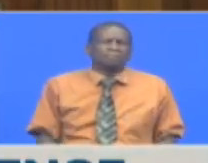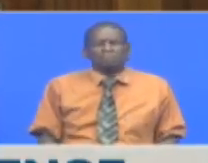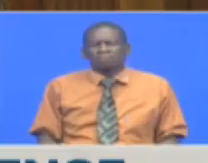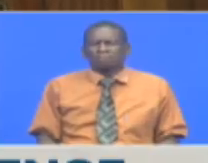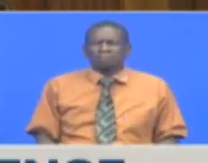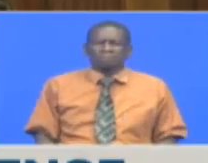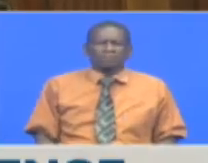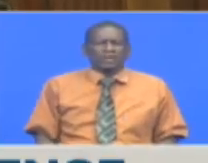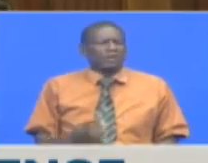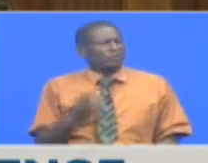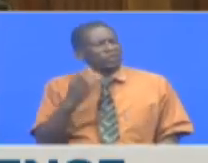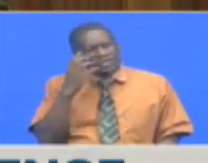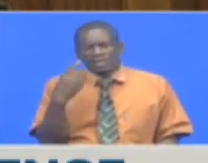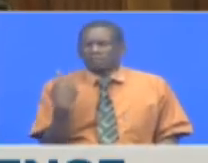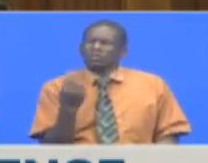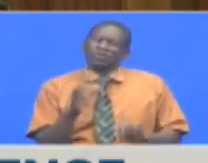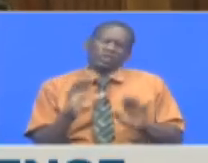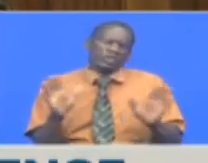sadness